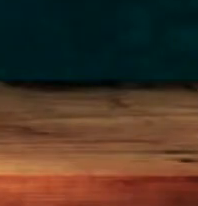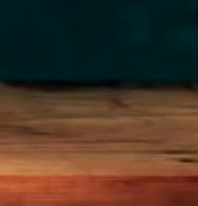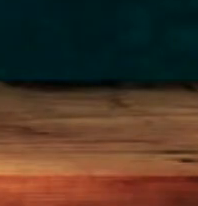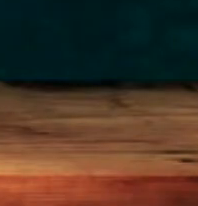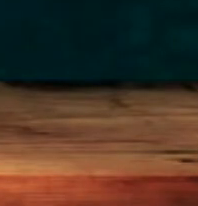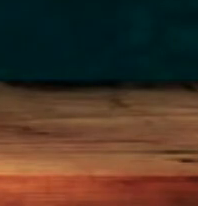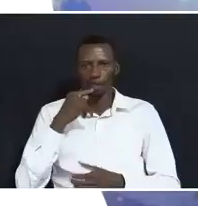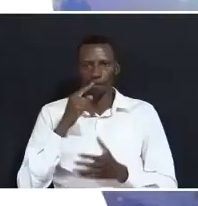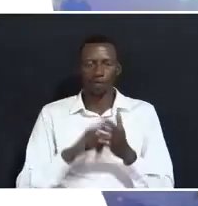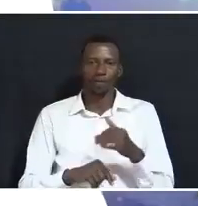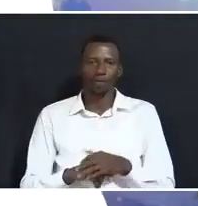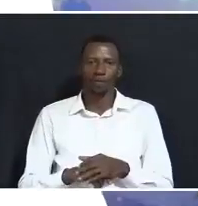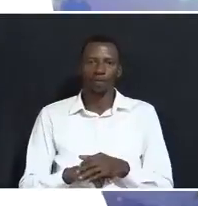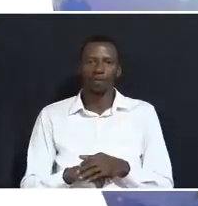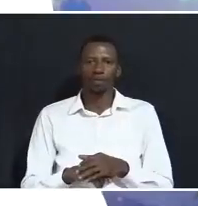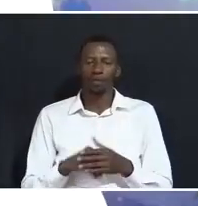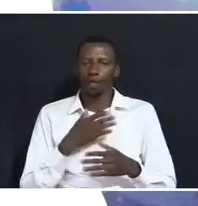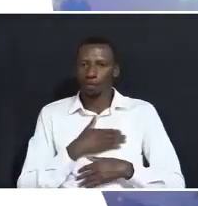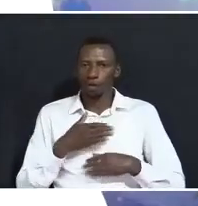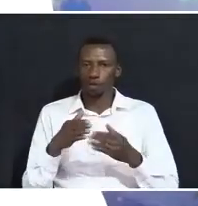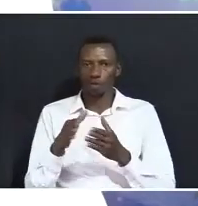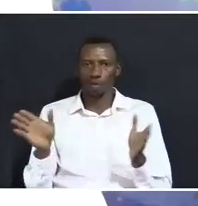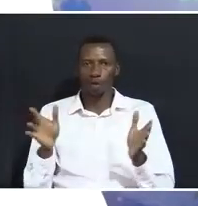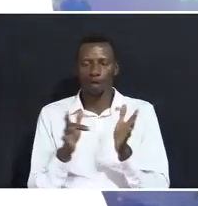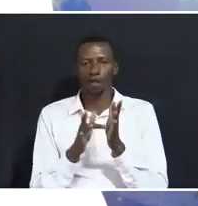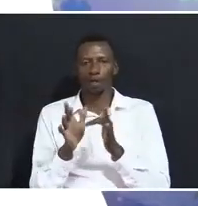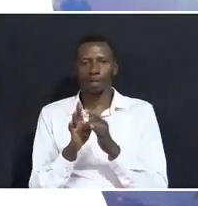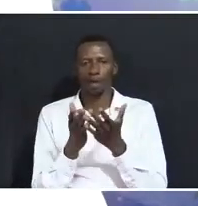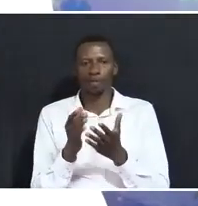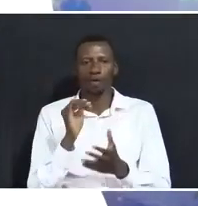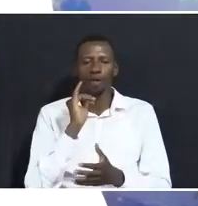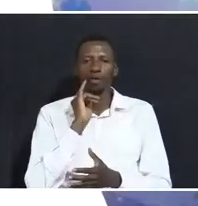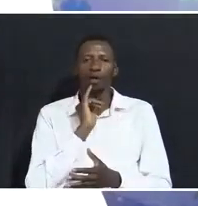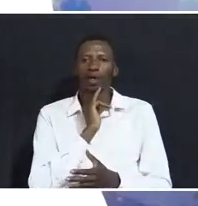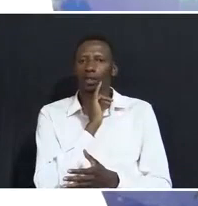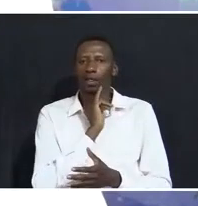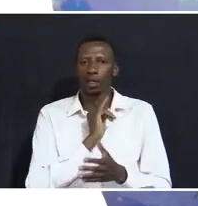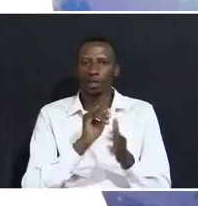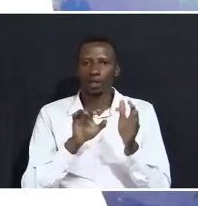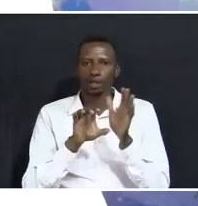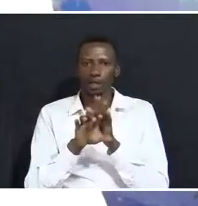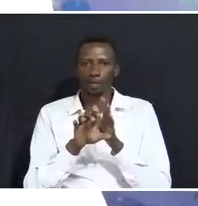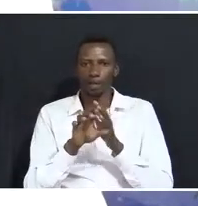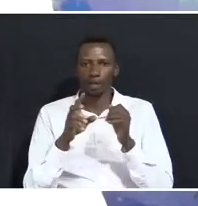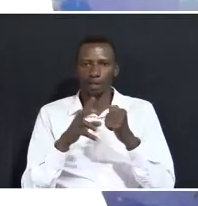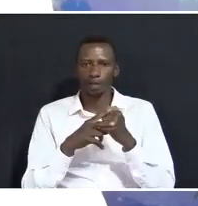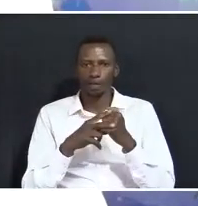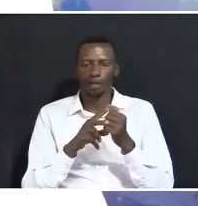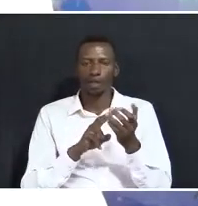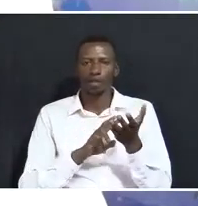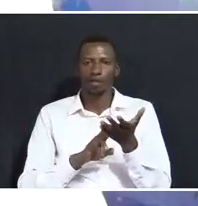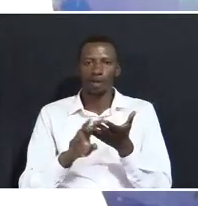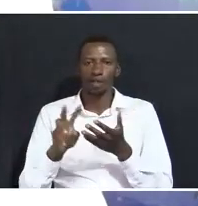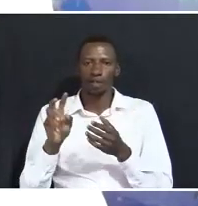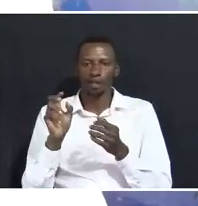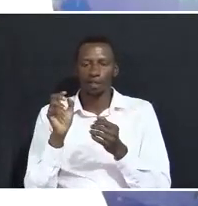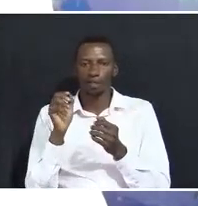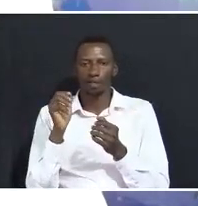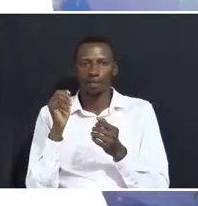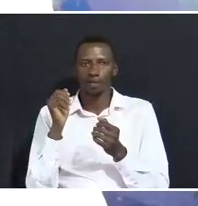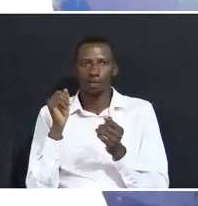so. Isaiah, will you please go with me to Isaiah chapter 7 and